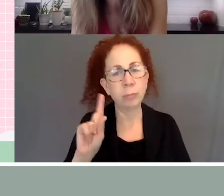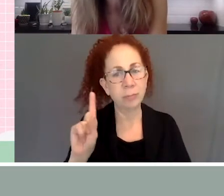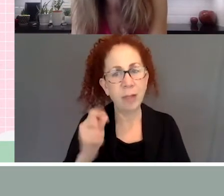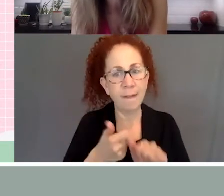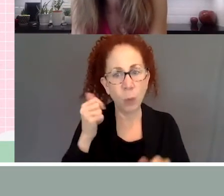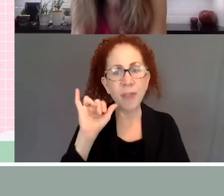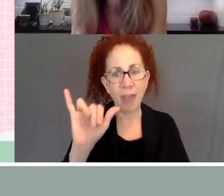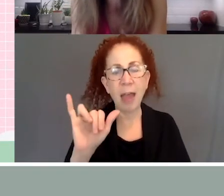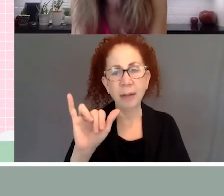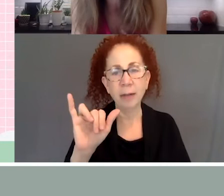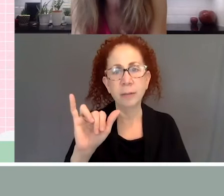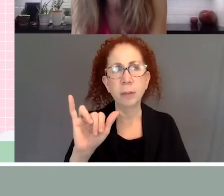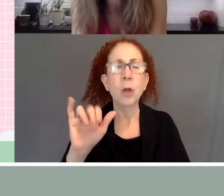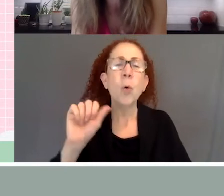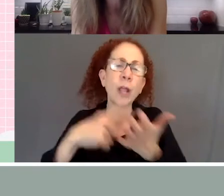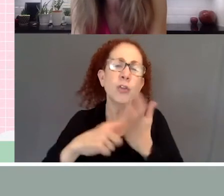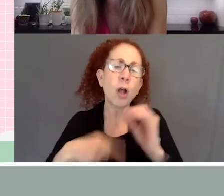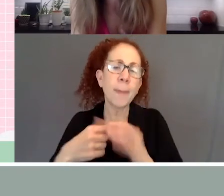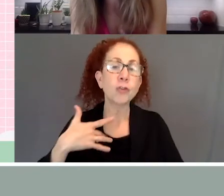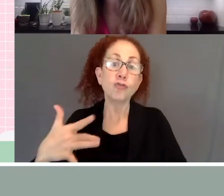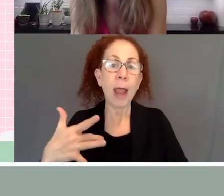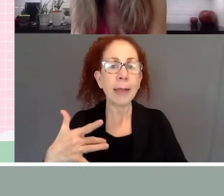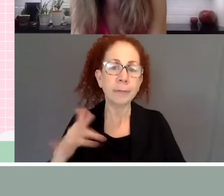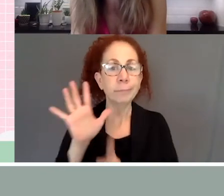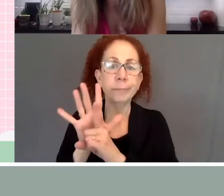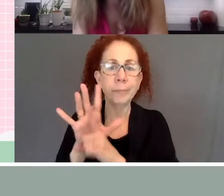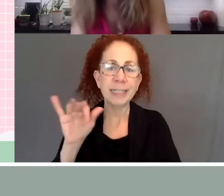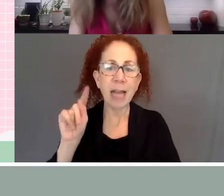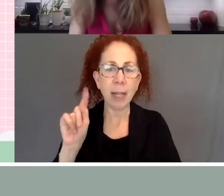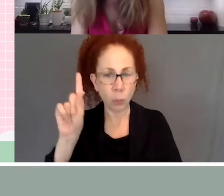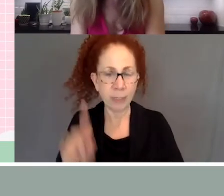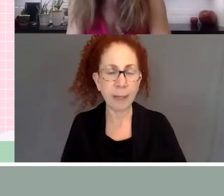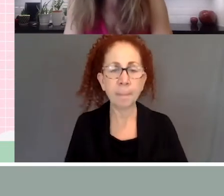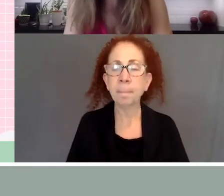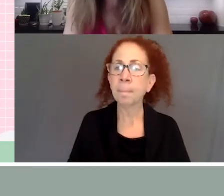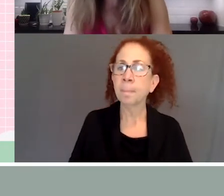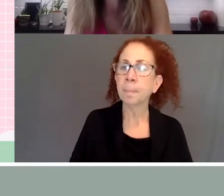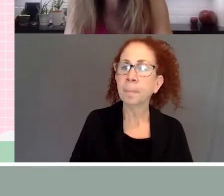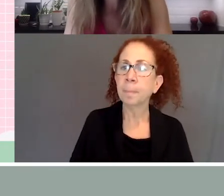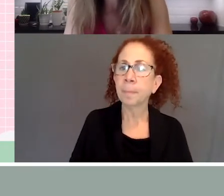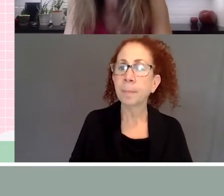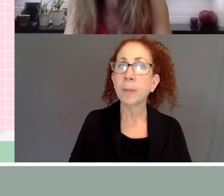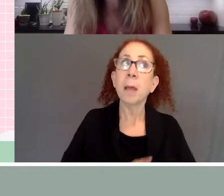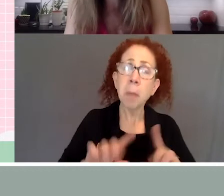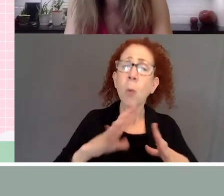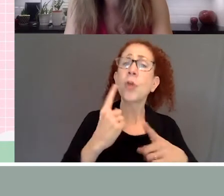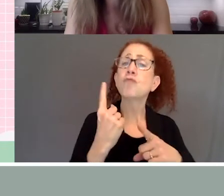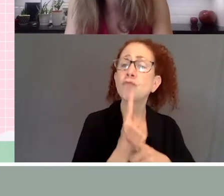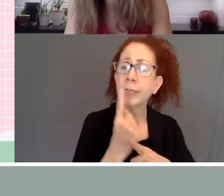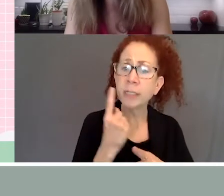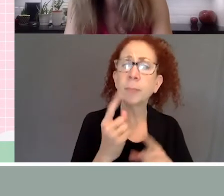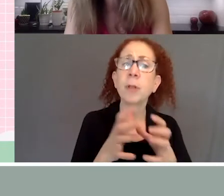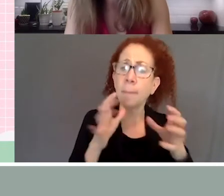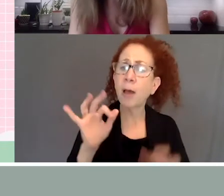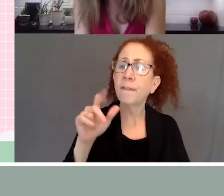that, the trendy diets in a little bit. But within sort of a reasonable amount of fat